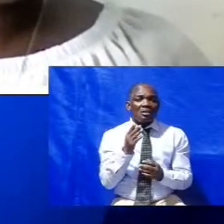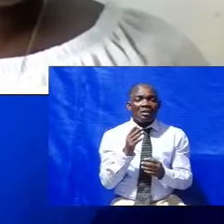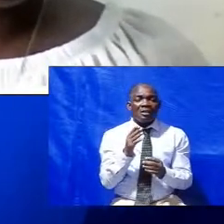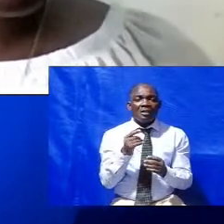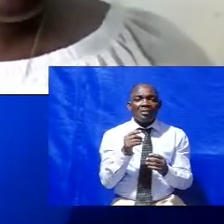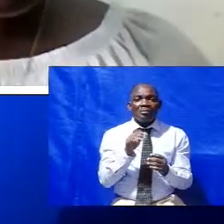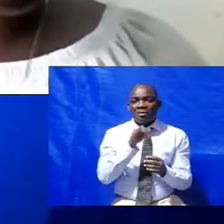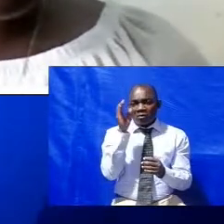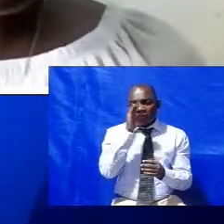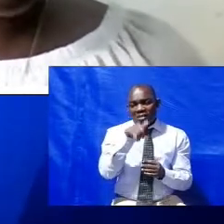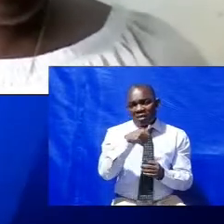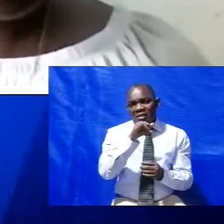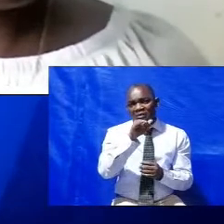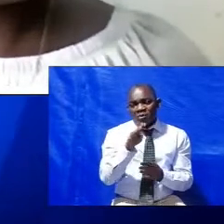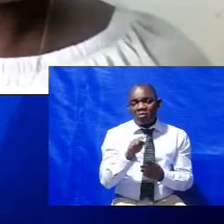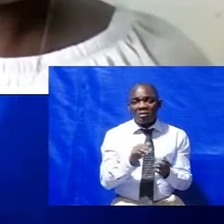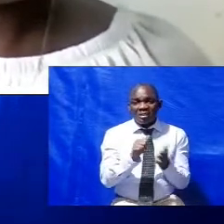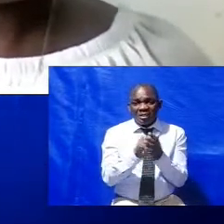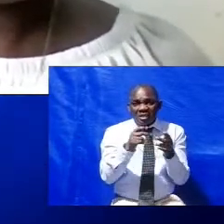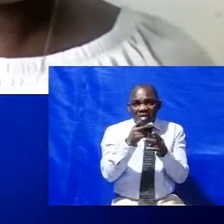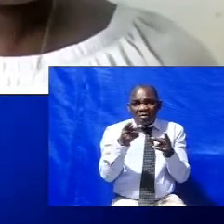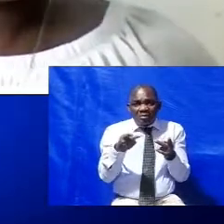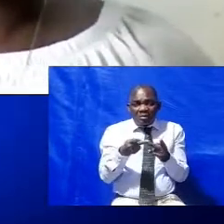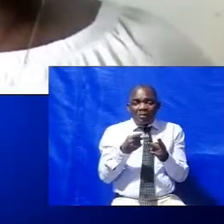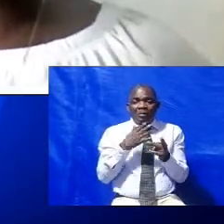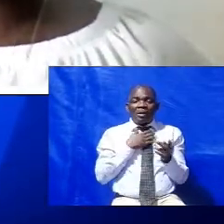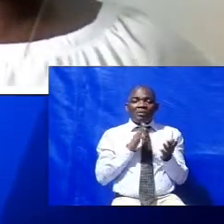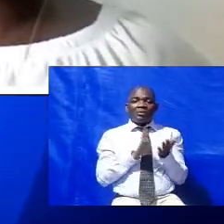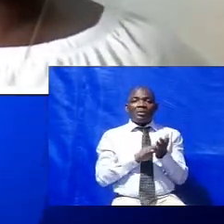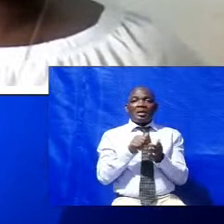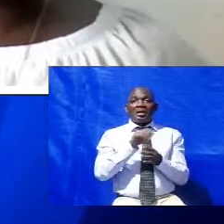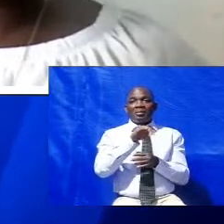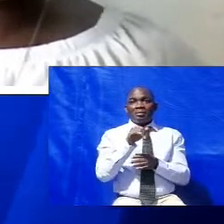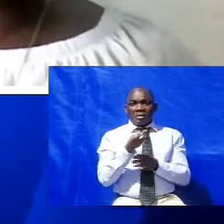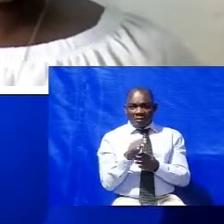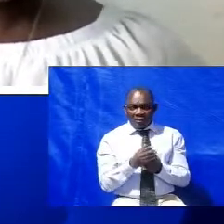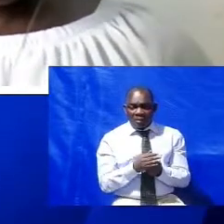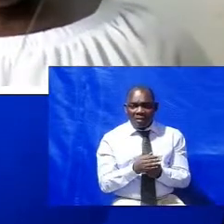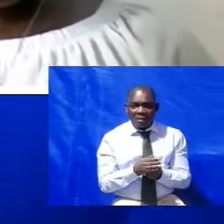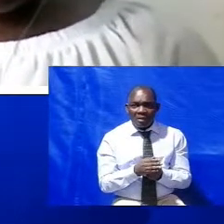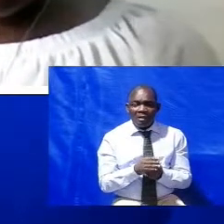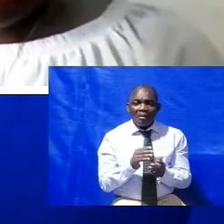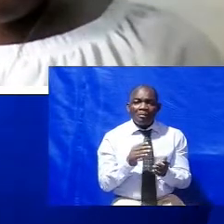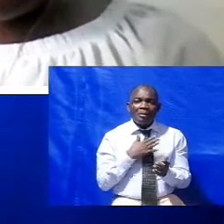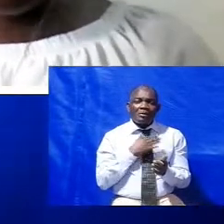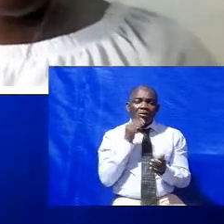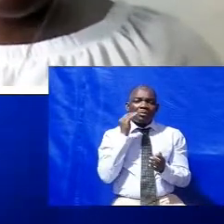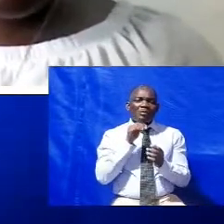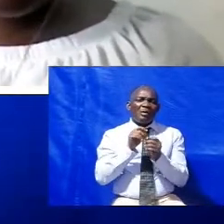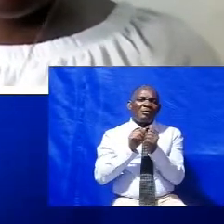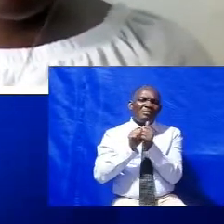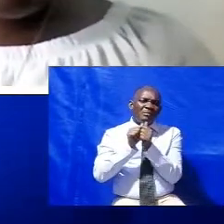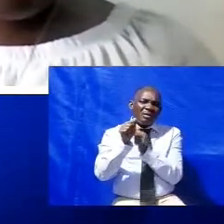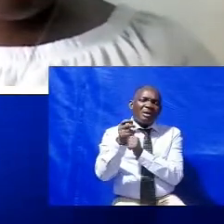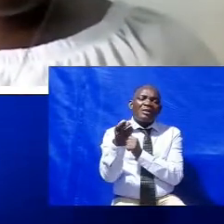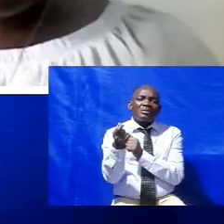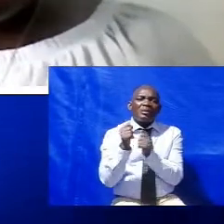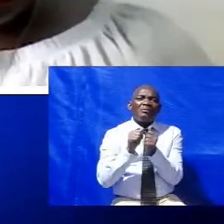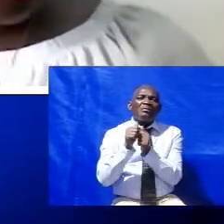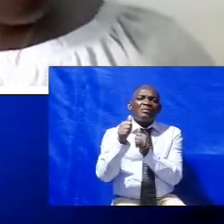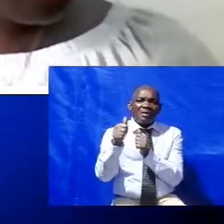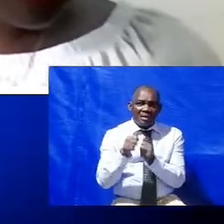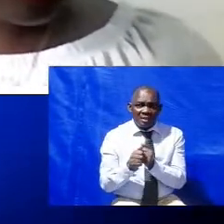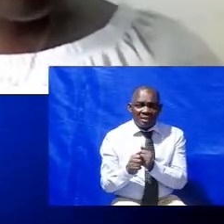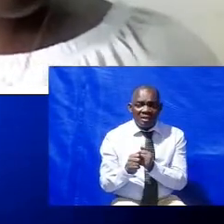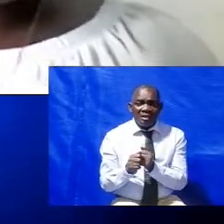school in the remotest part of, from that place where my school was, it was a bit interior. Now you